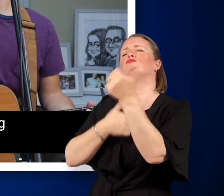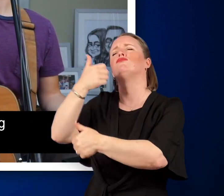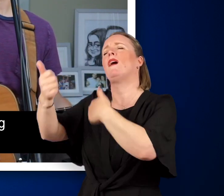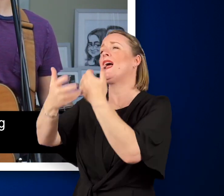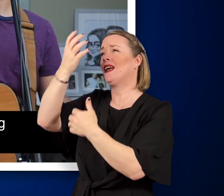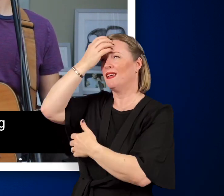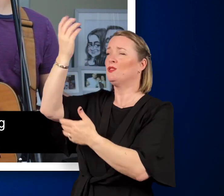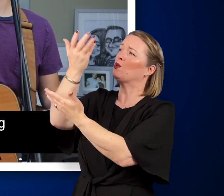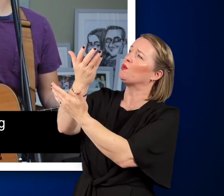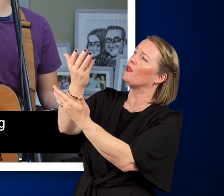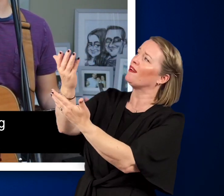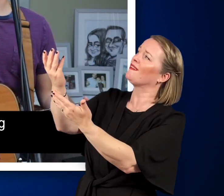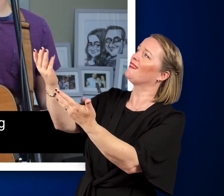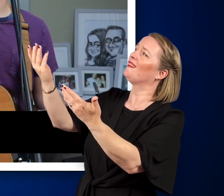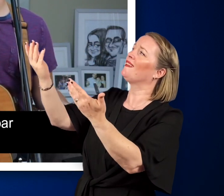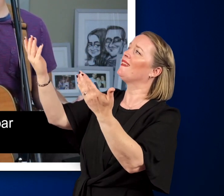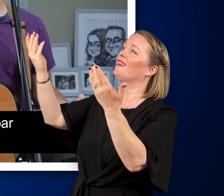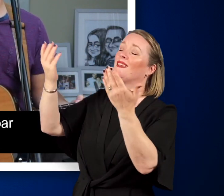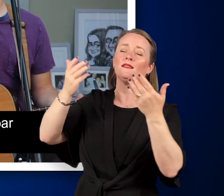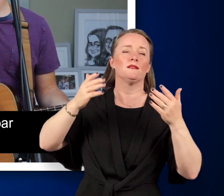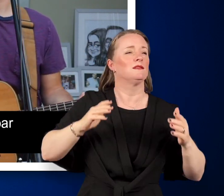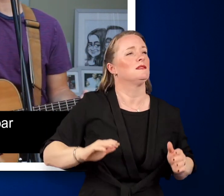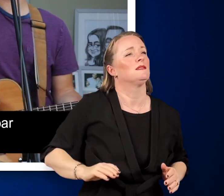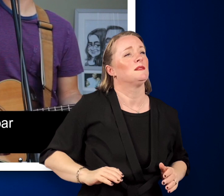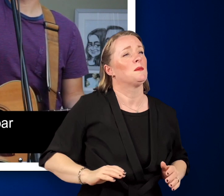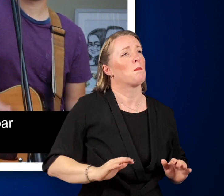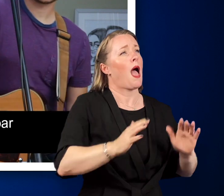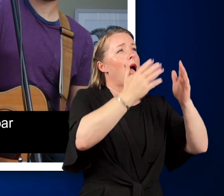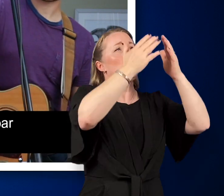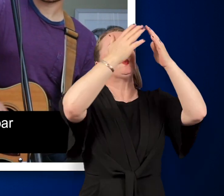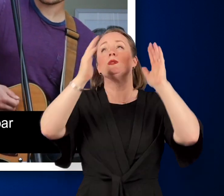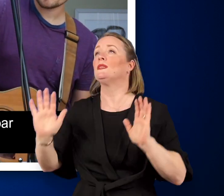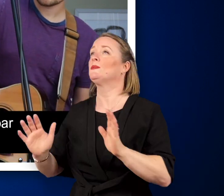majesty, praise to the King.